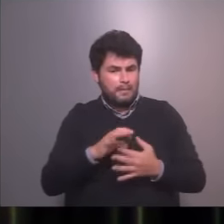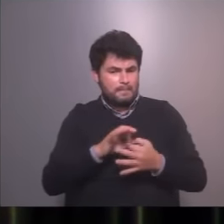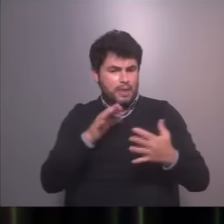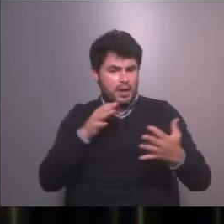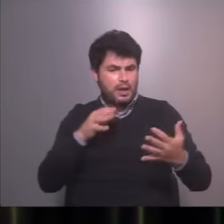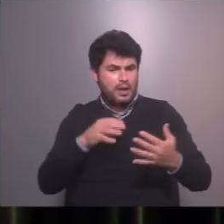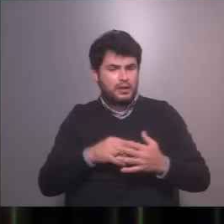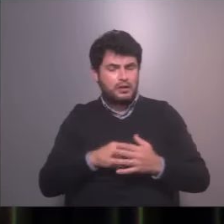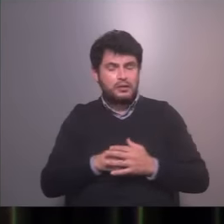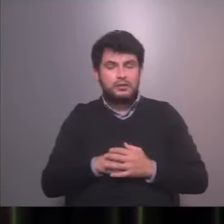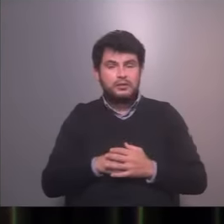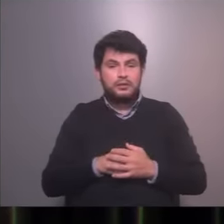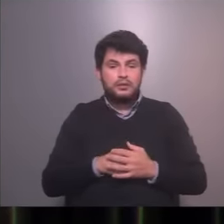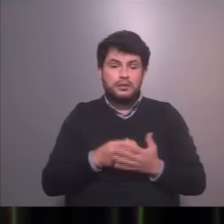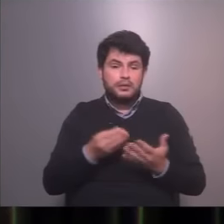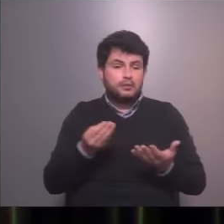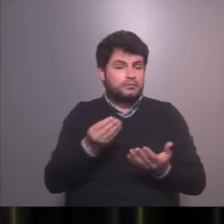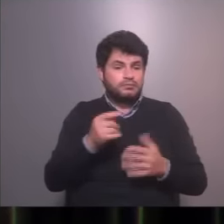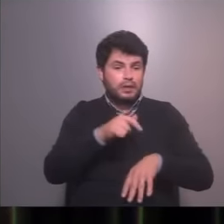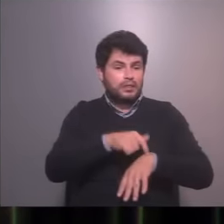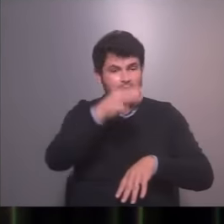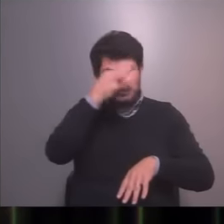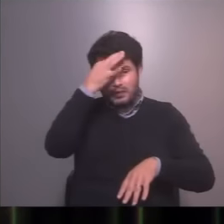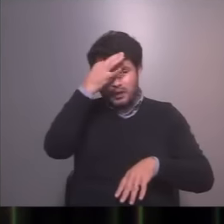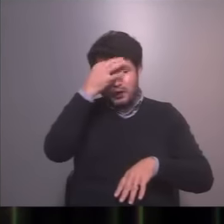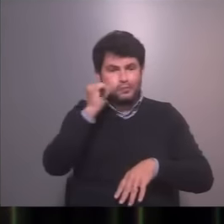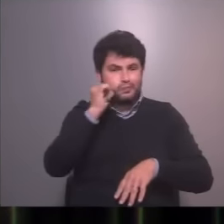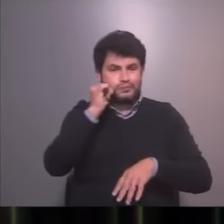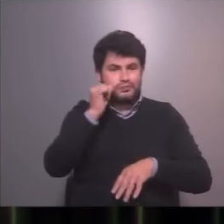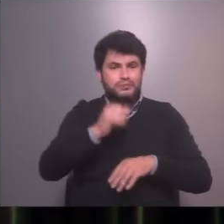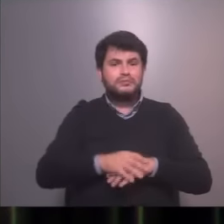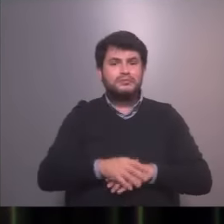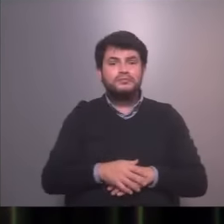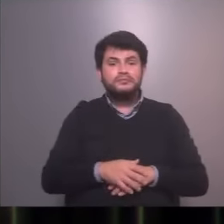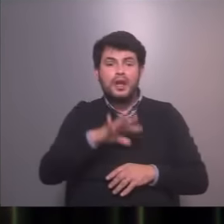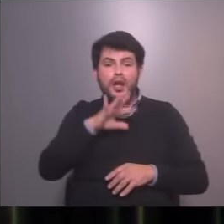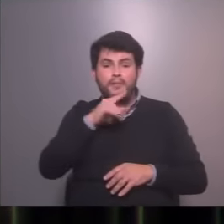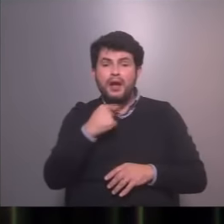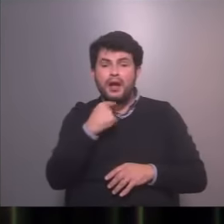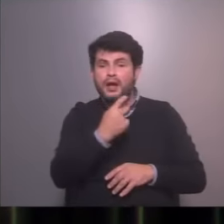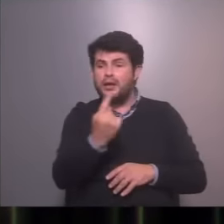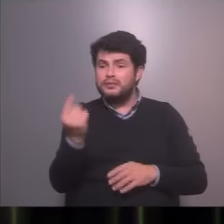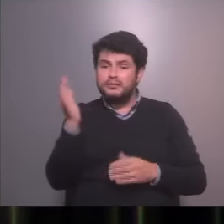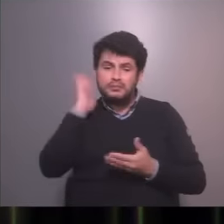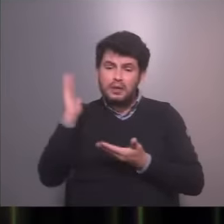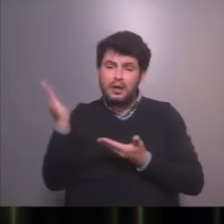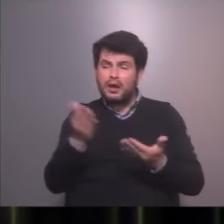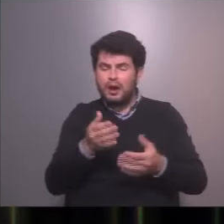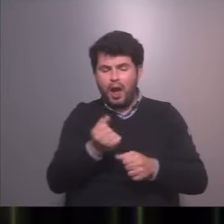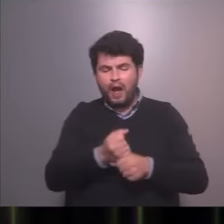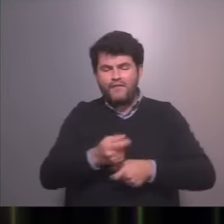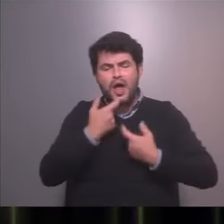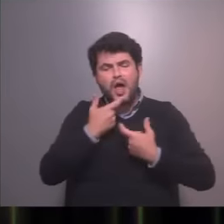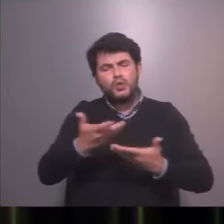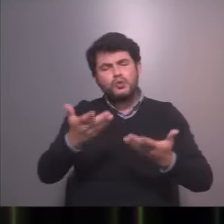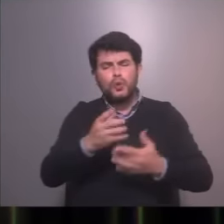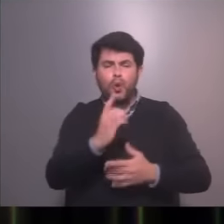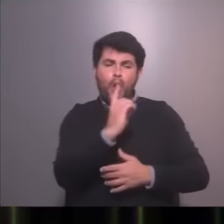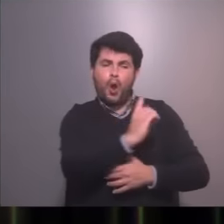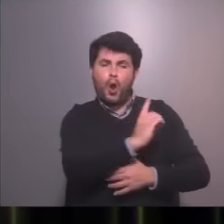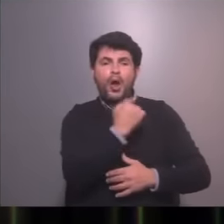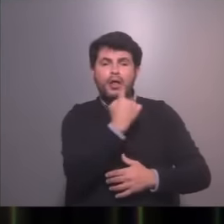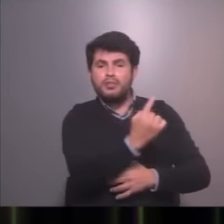"No tienen vino." Jesús le dice: "Mujer, ¿qué tengo yo que ver contigo? Todavía no ha llegado